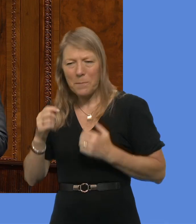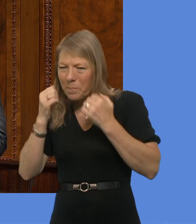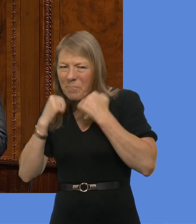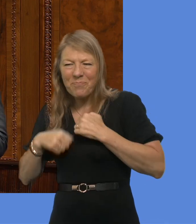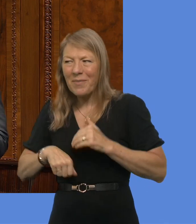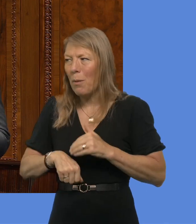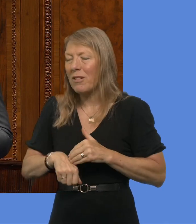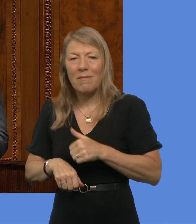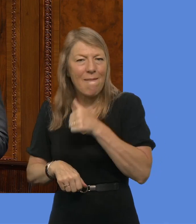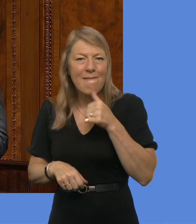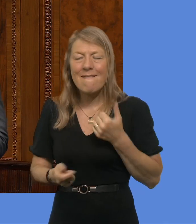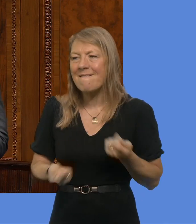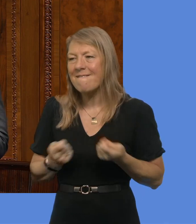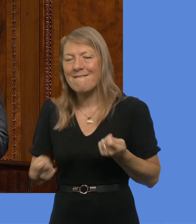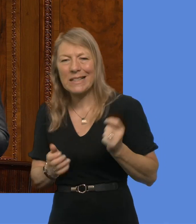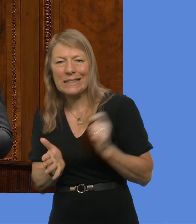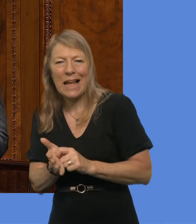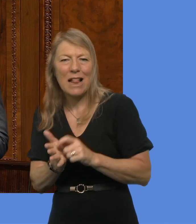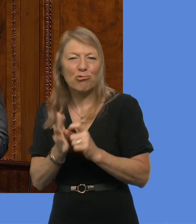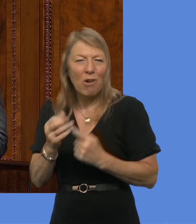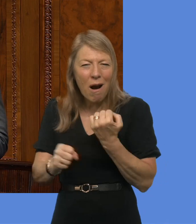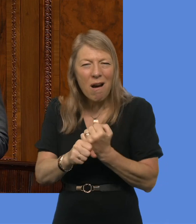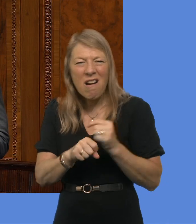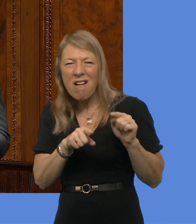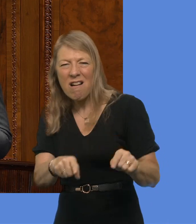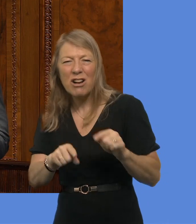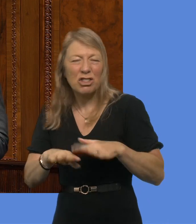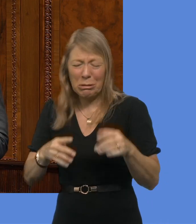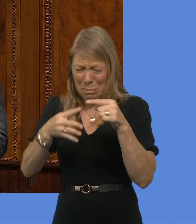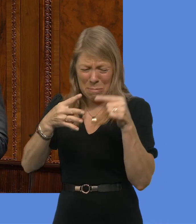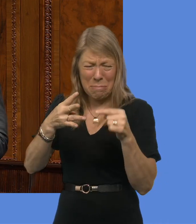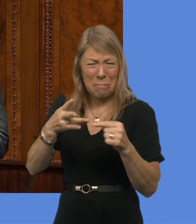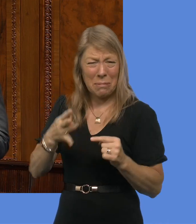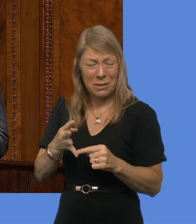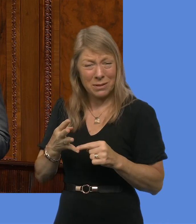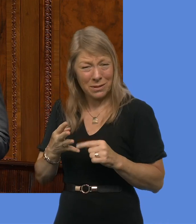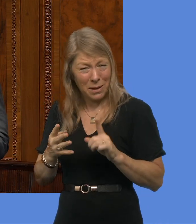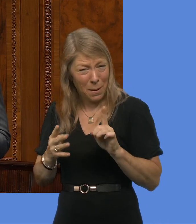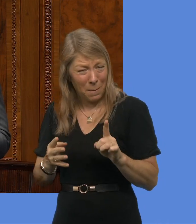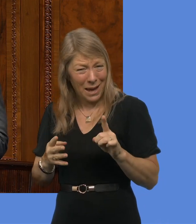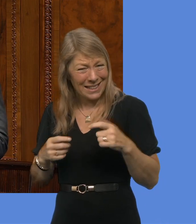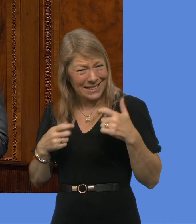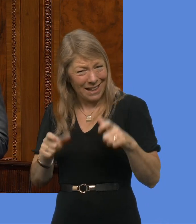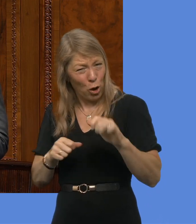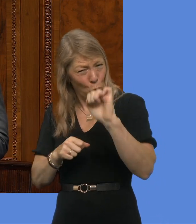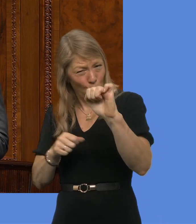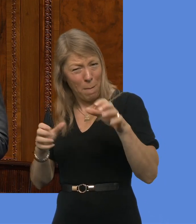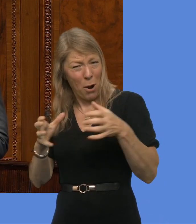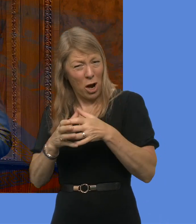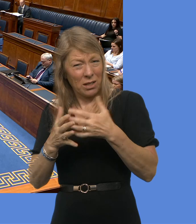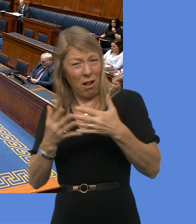the reality that half of the Executive Office, including her party, continues to cheerlead paramilitarism right up to the current